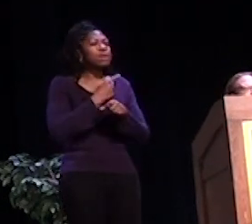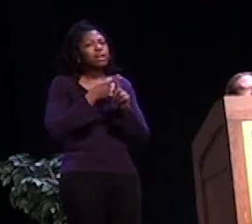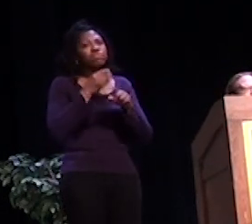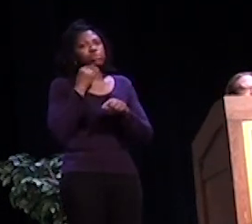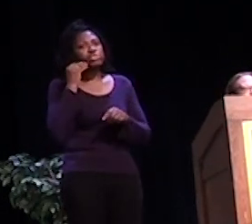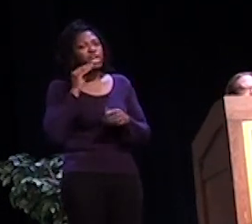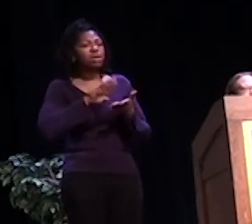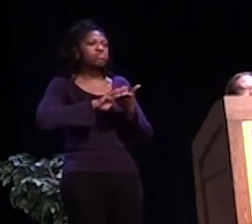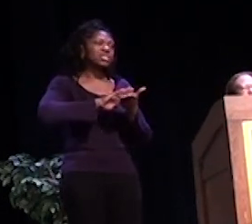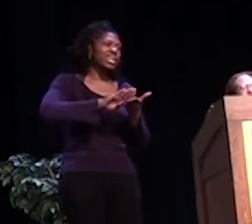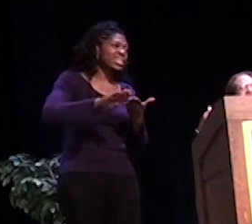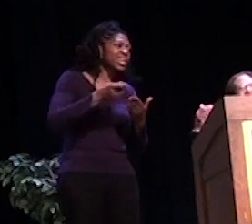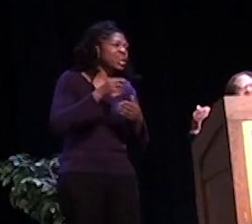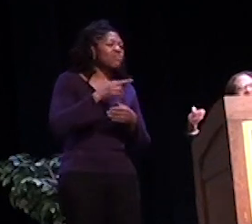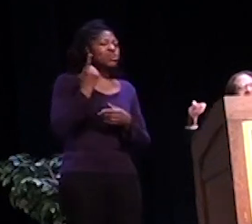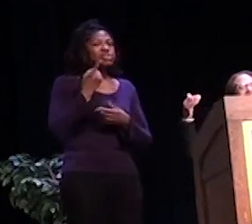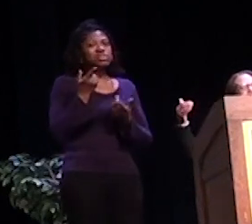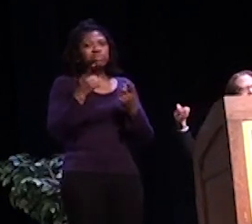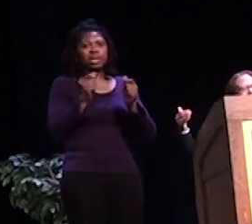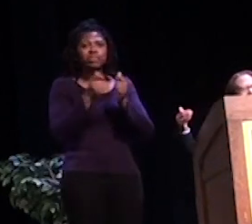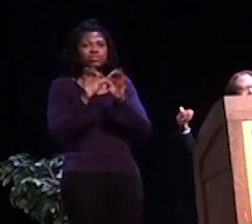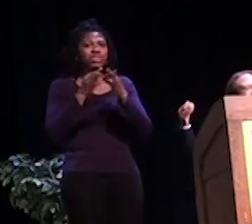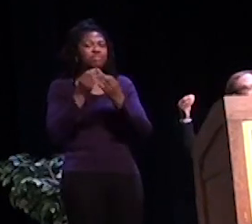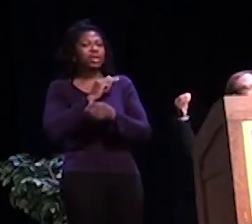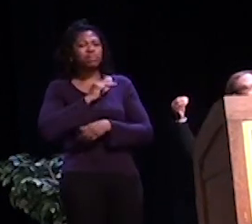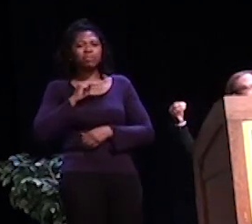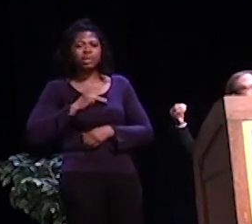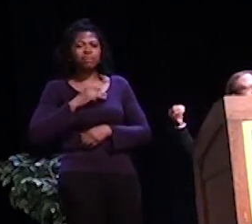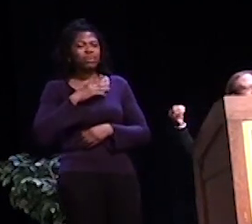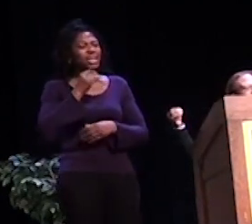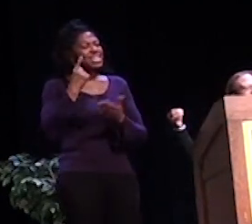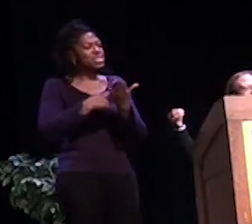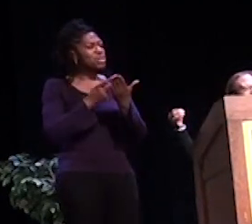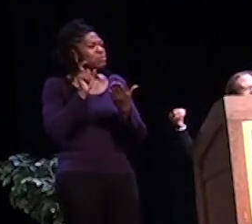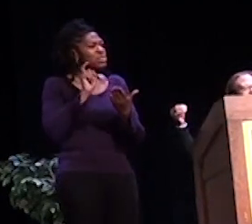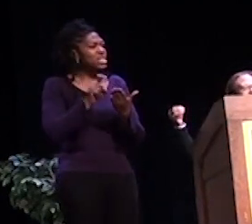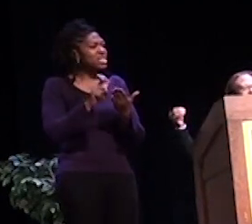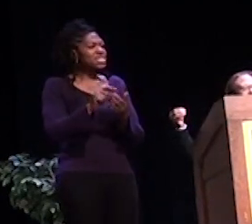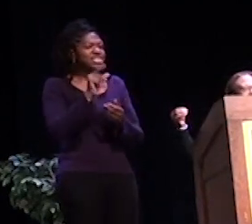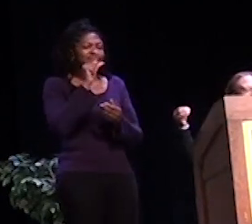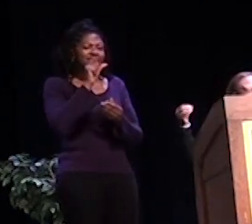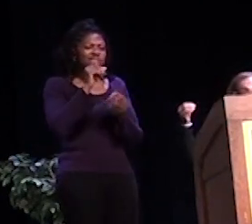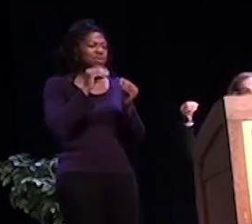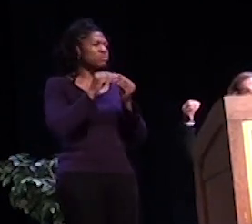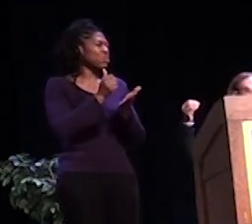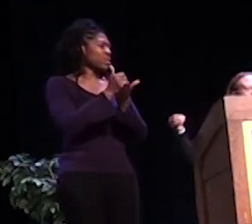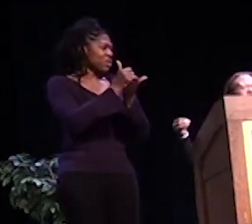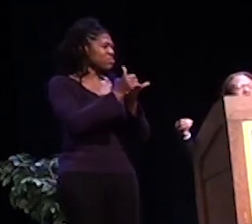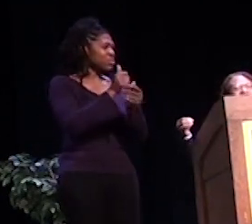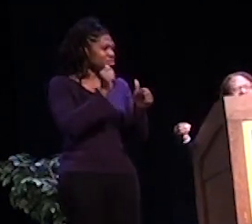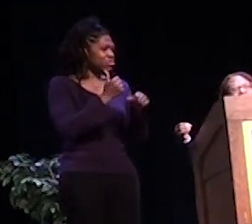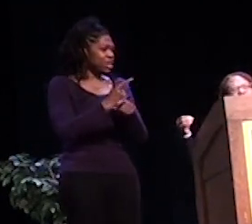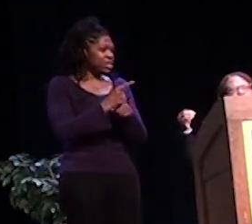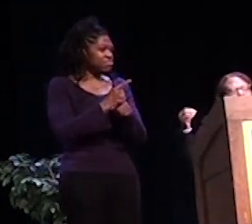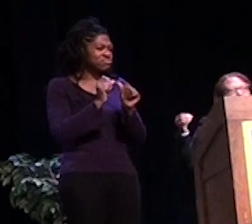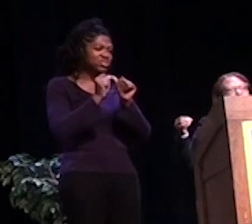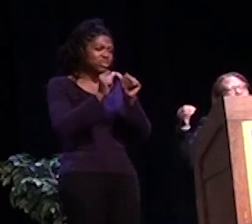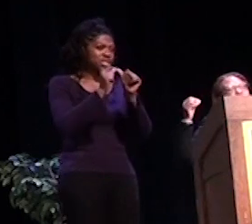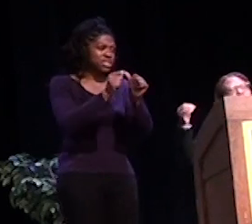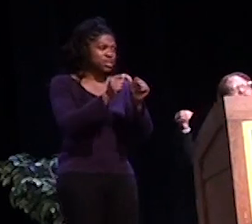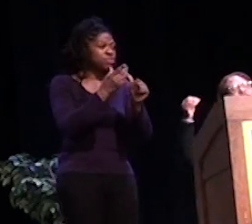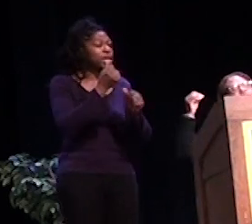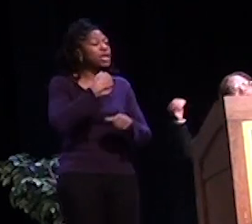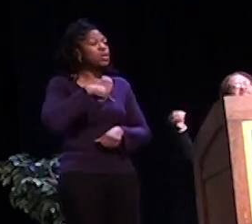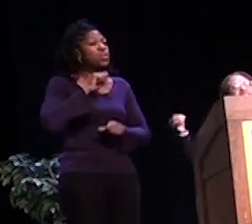family member, and you just need that little bit, just that little bit to hold on, right? And we've been able to